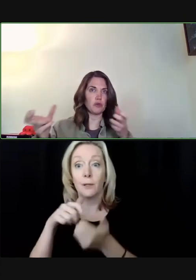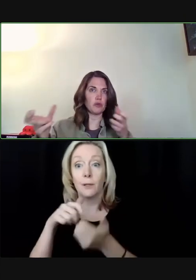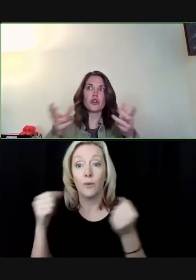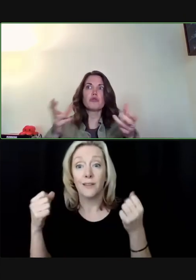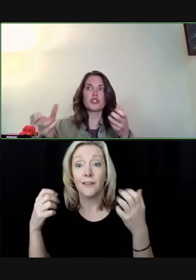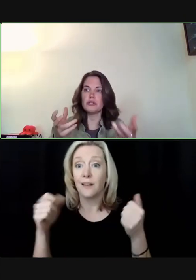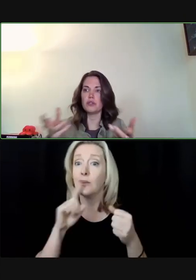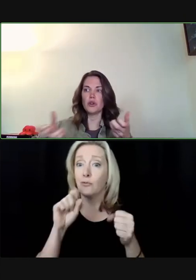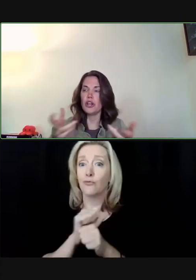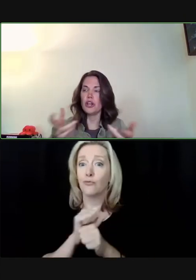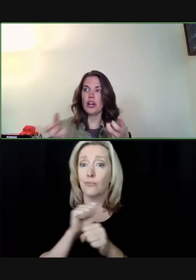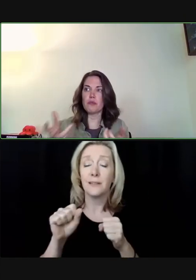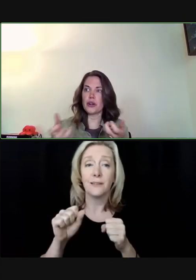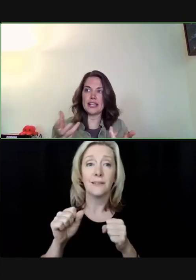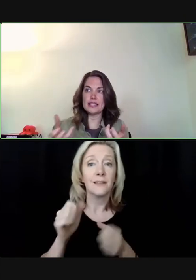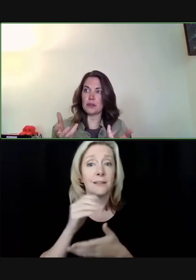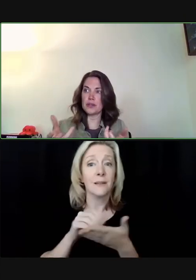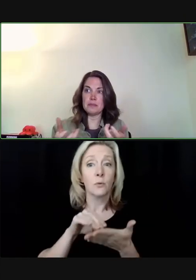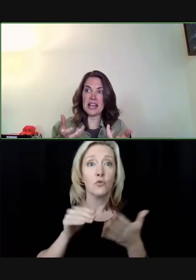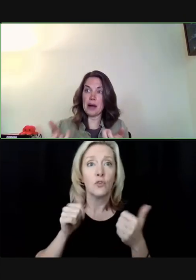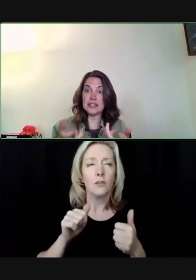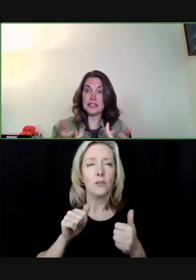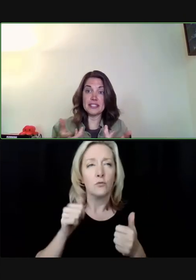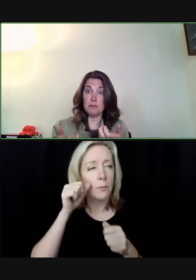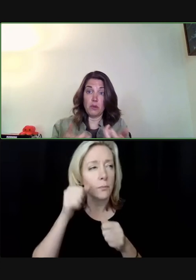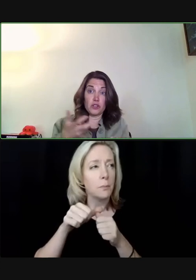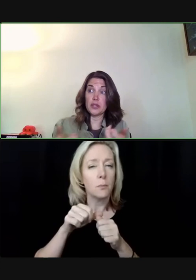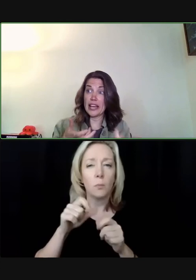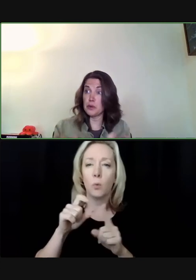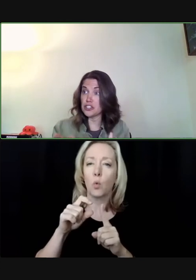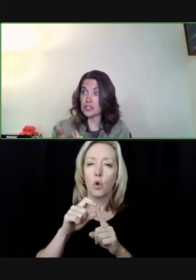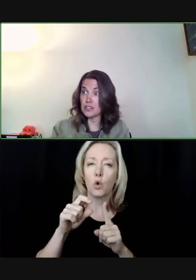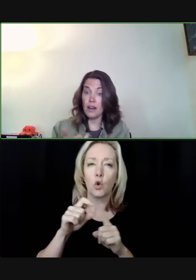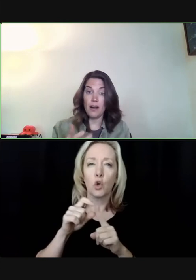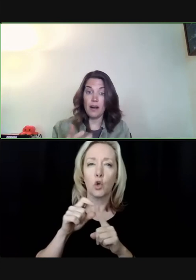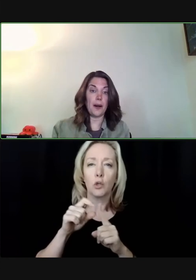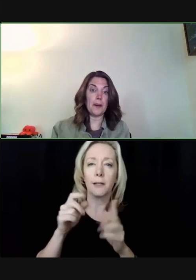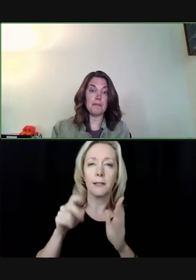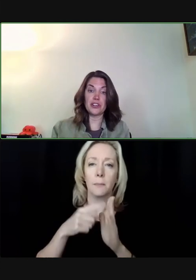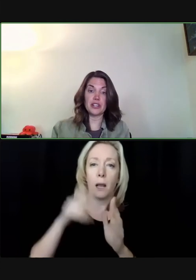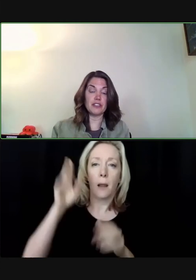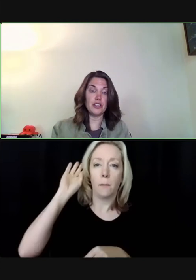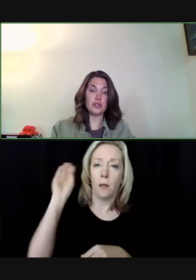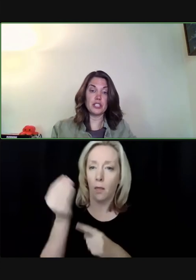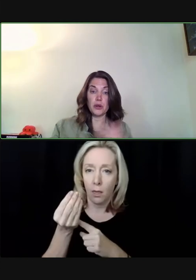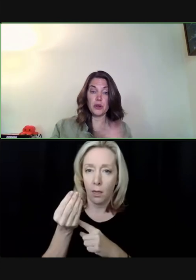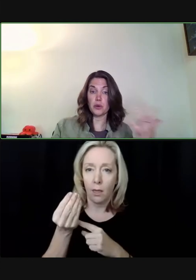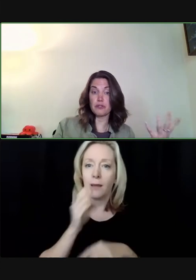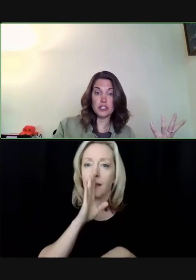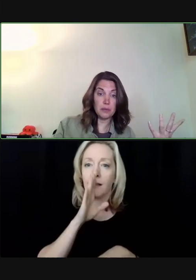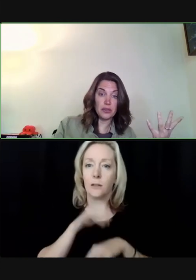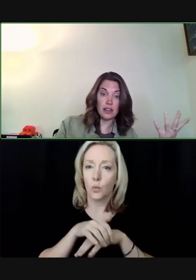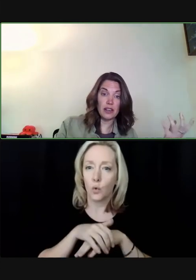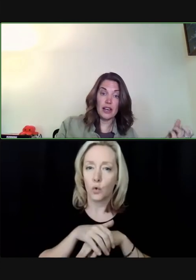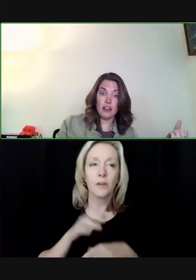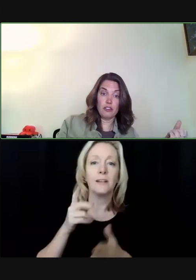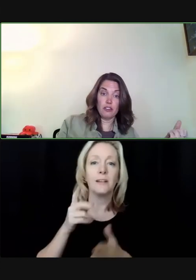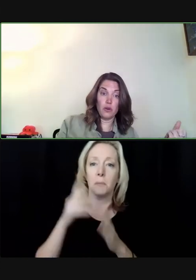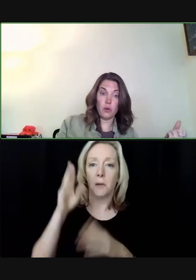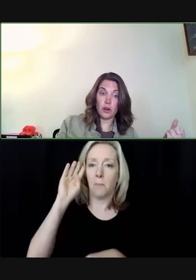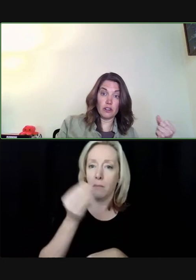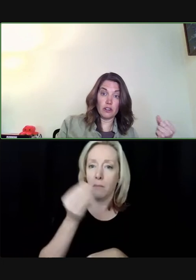seen it where word retrieval from our kids sometimes happens in multiple languages. They're giving you a spoken word for